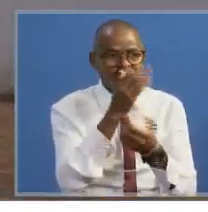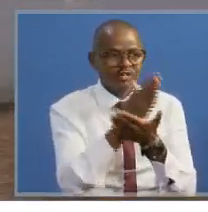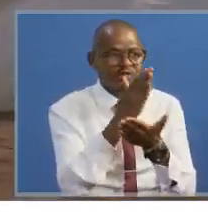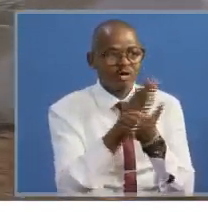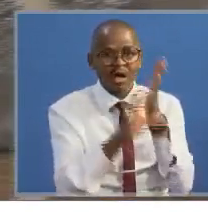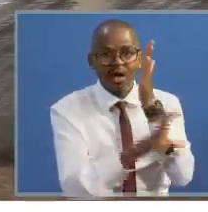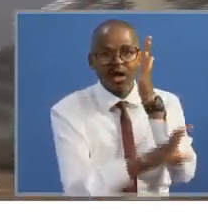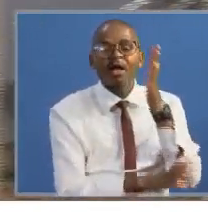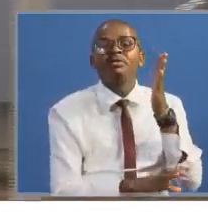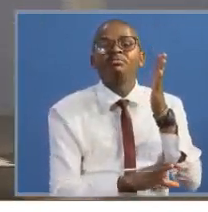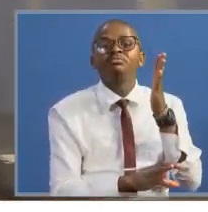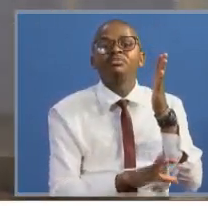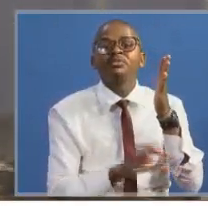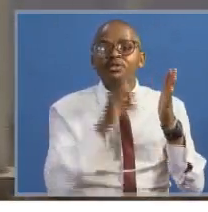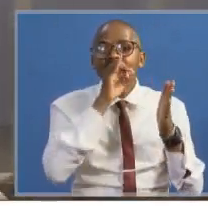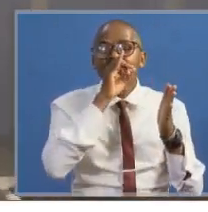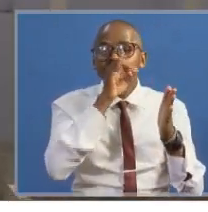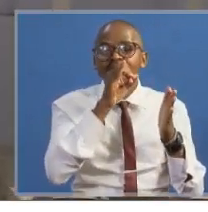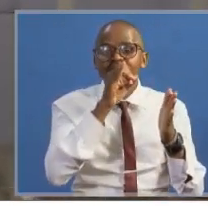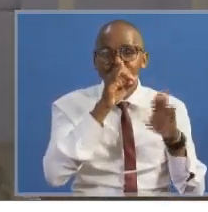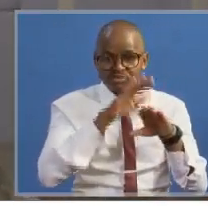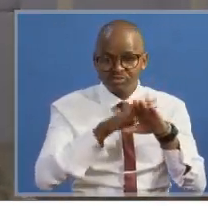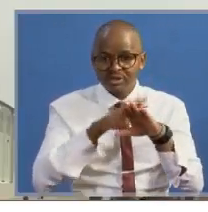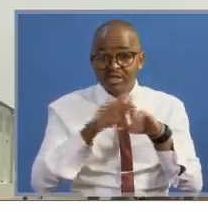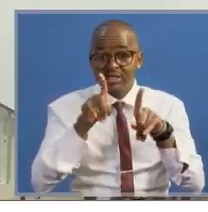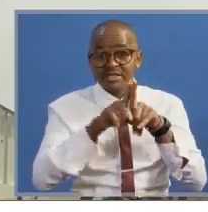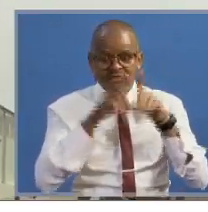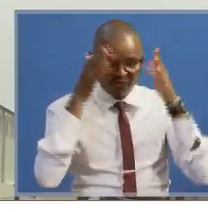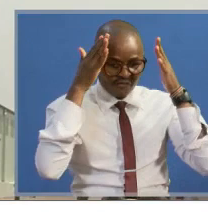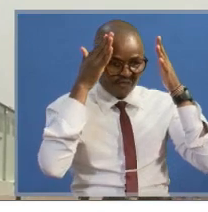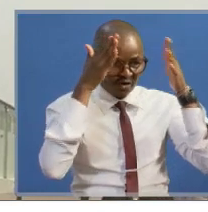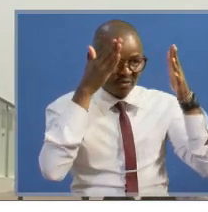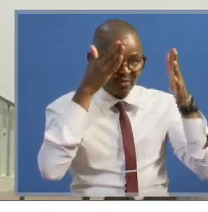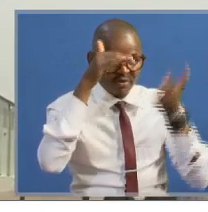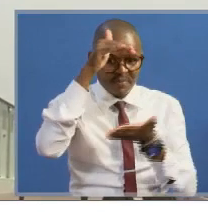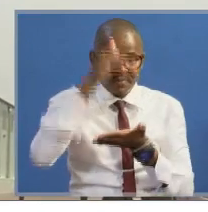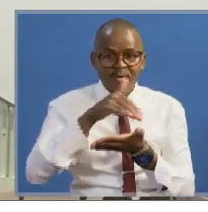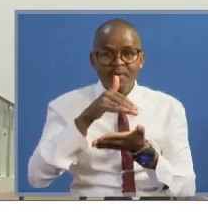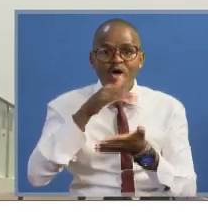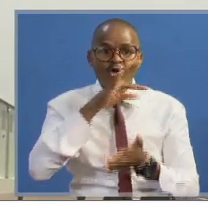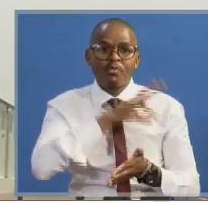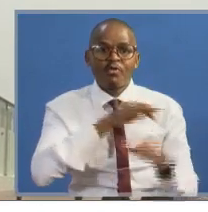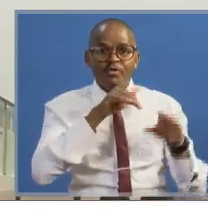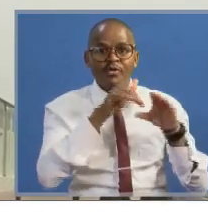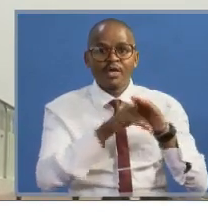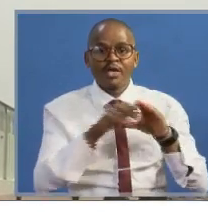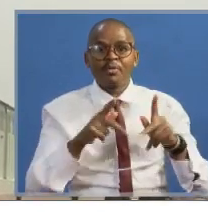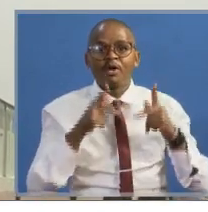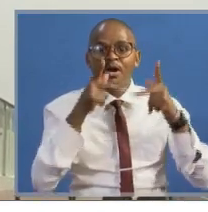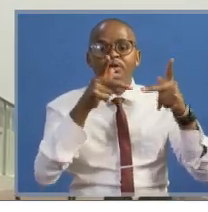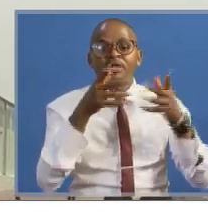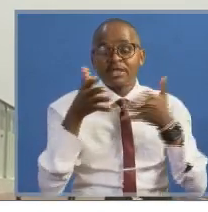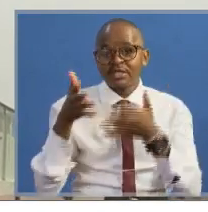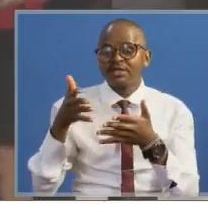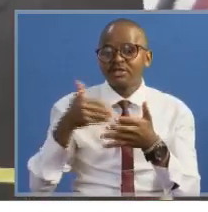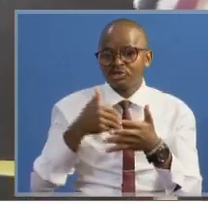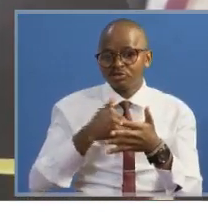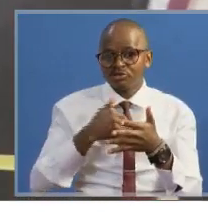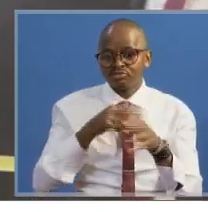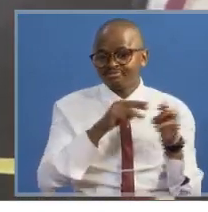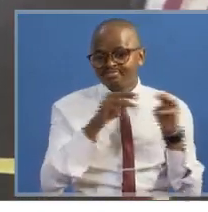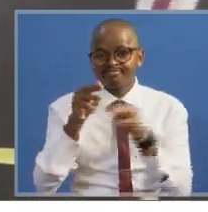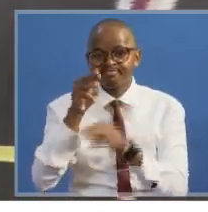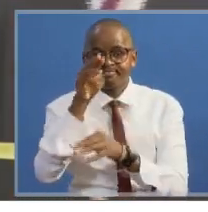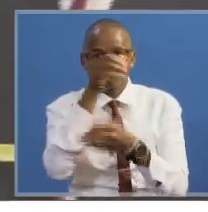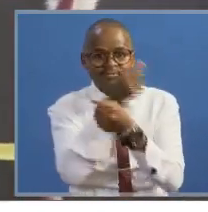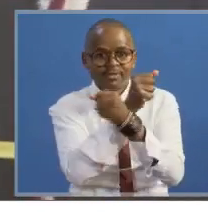country's industrial field is cost-efficient and focuses on maximizing profits in production. This led to a move by